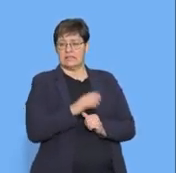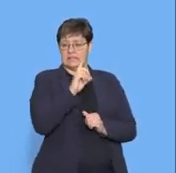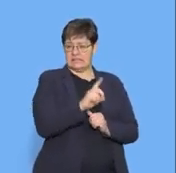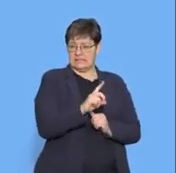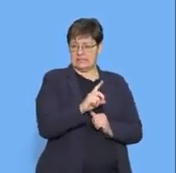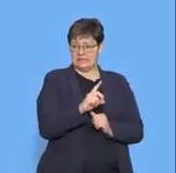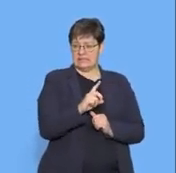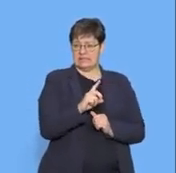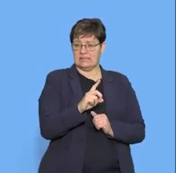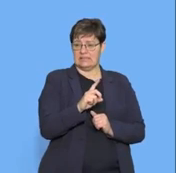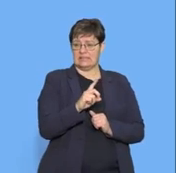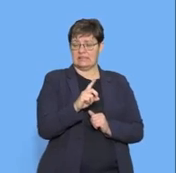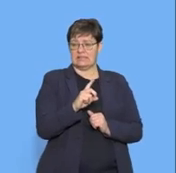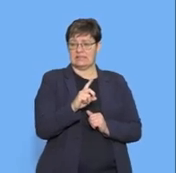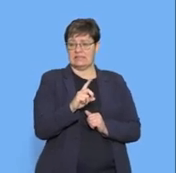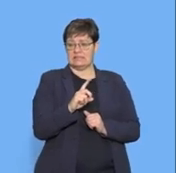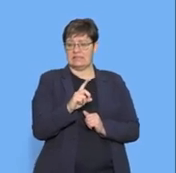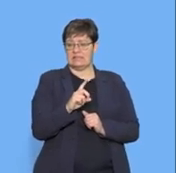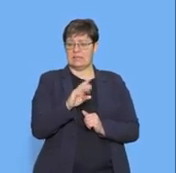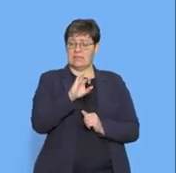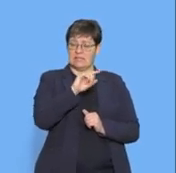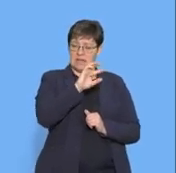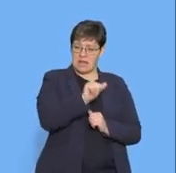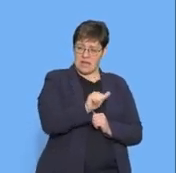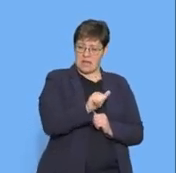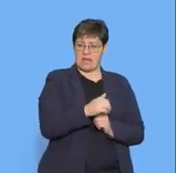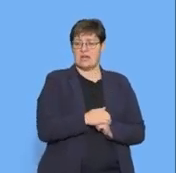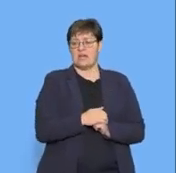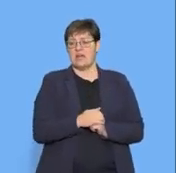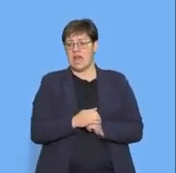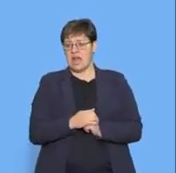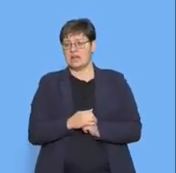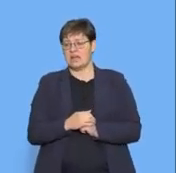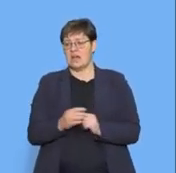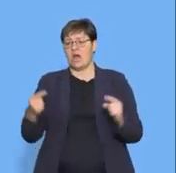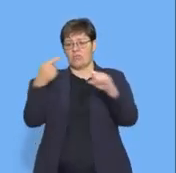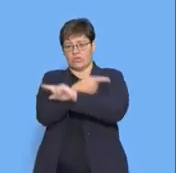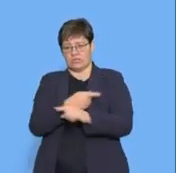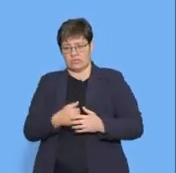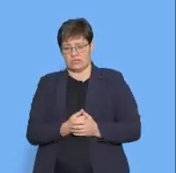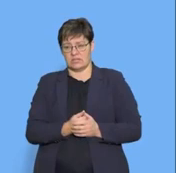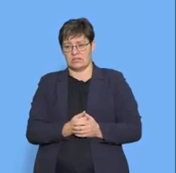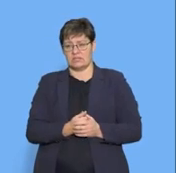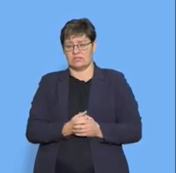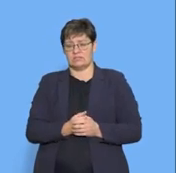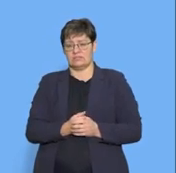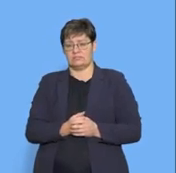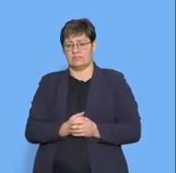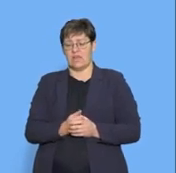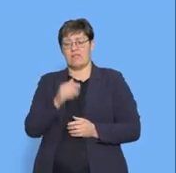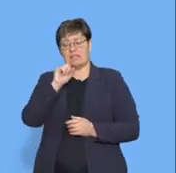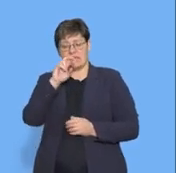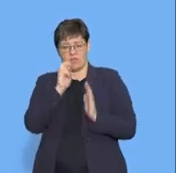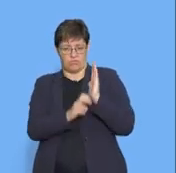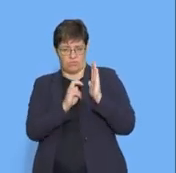have B and we have the side, we have beta and we have the side across it. So we can probably use sine rule